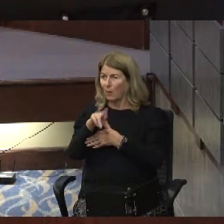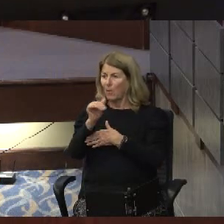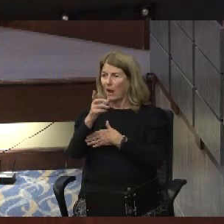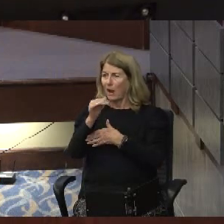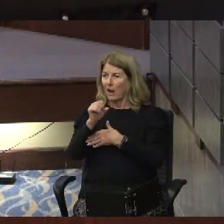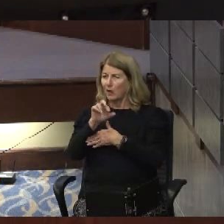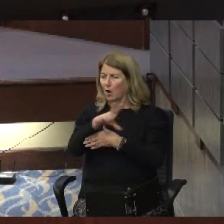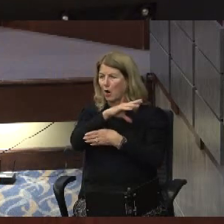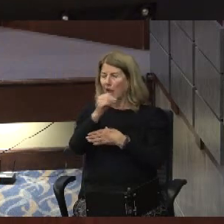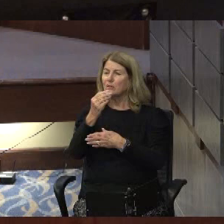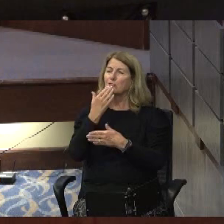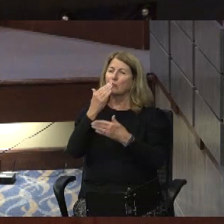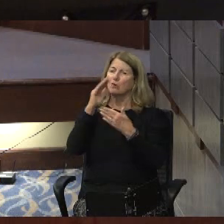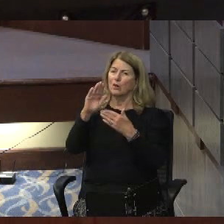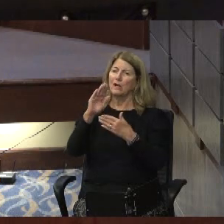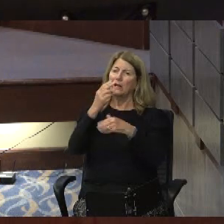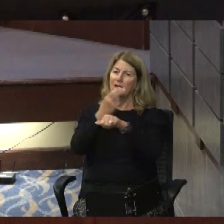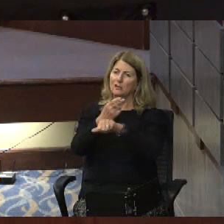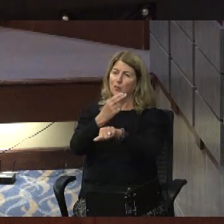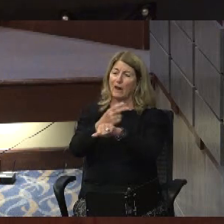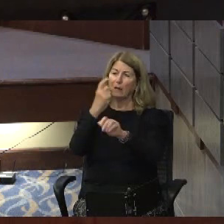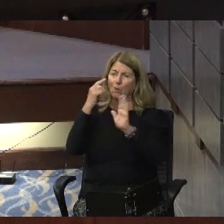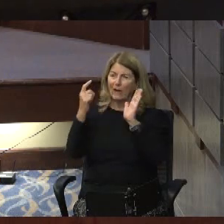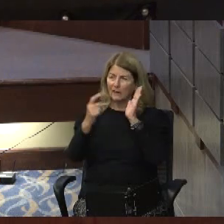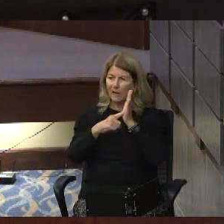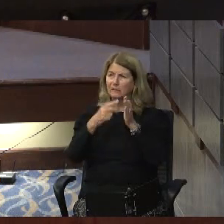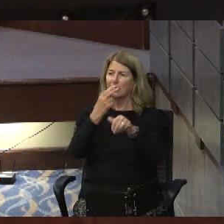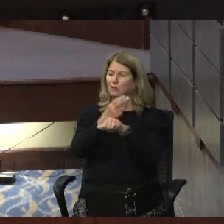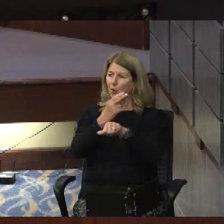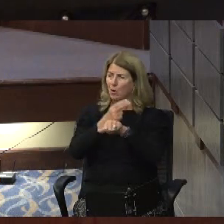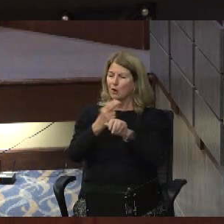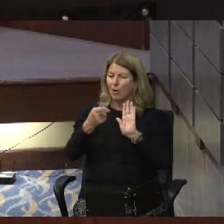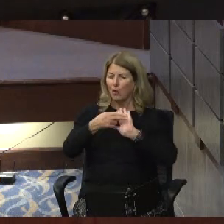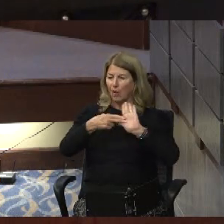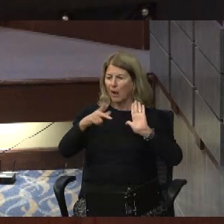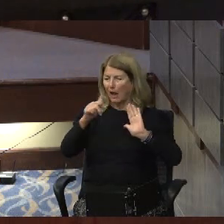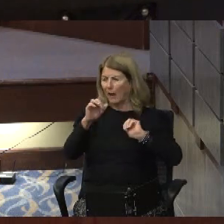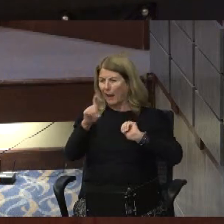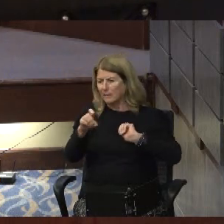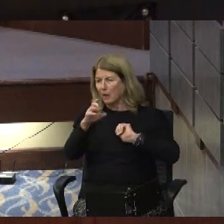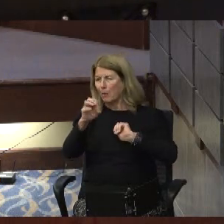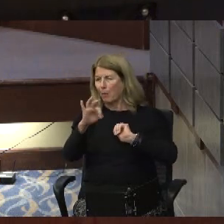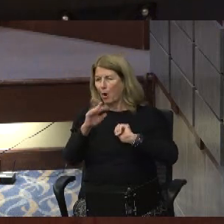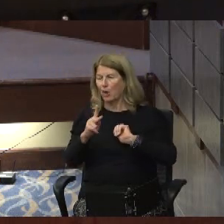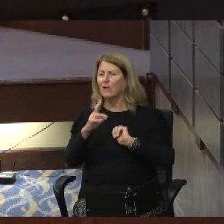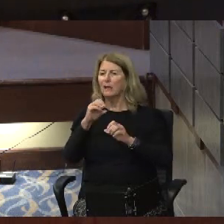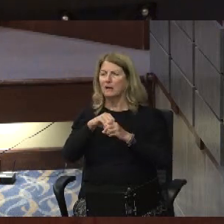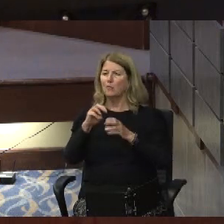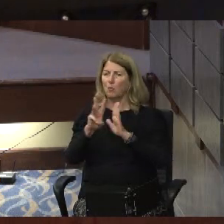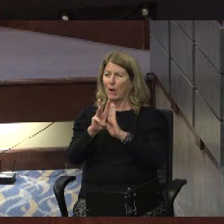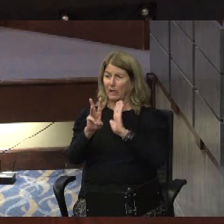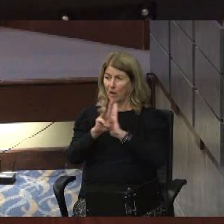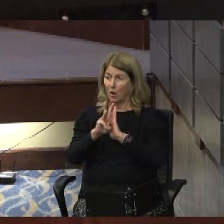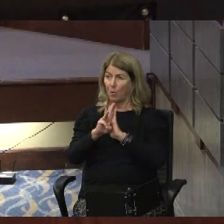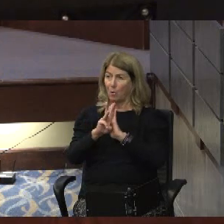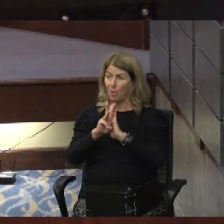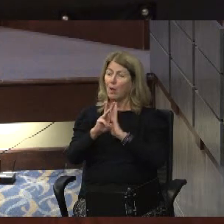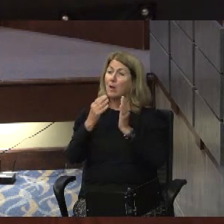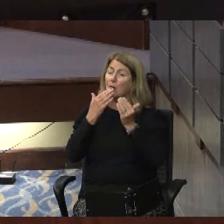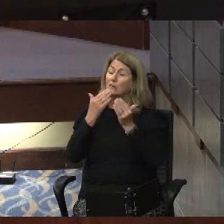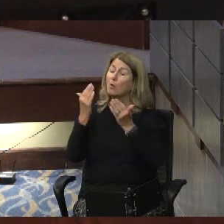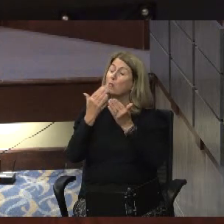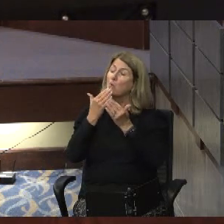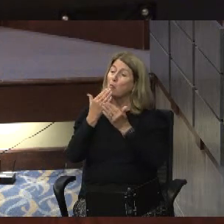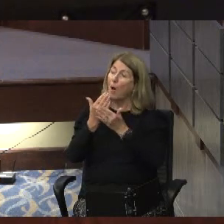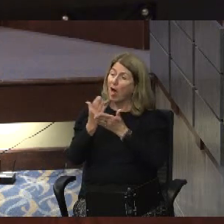we're recognizing the historical landmarks and the important parts in Waco, and well deserved, and it's a